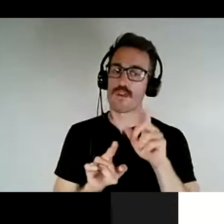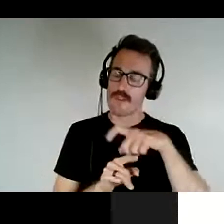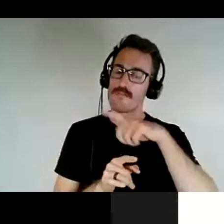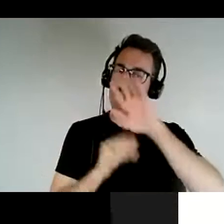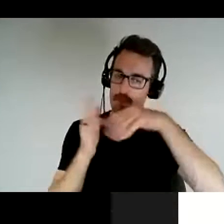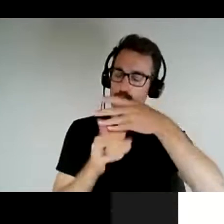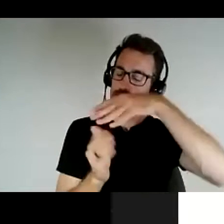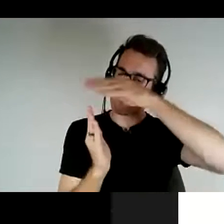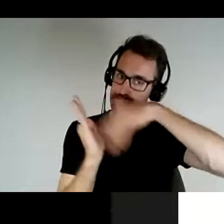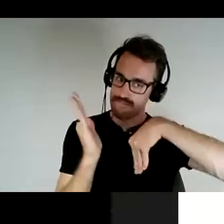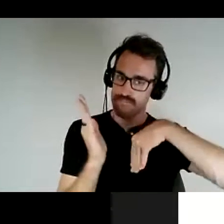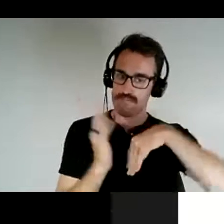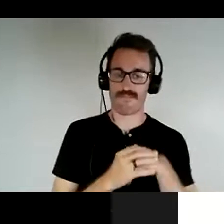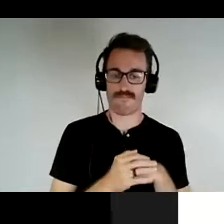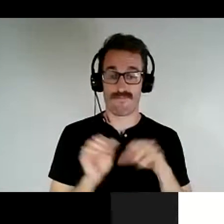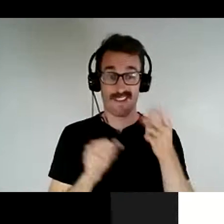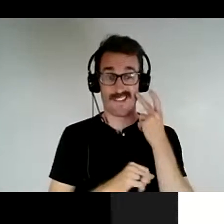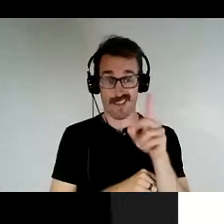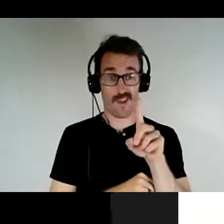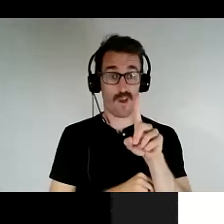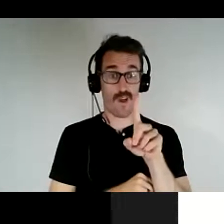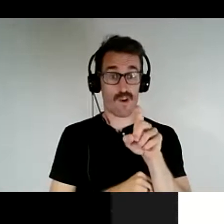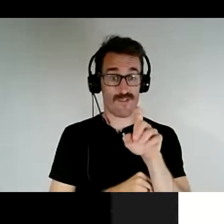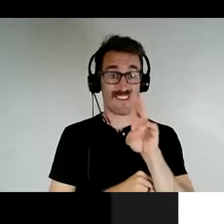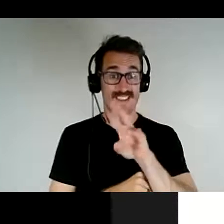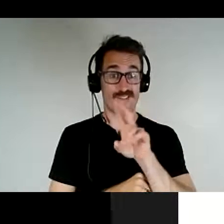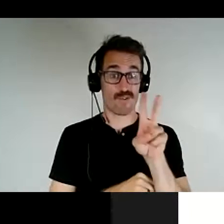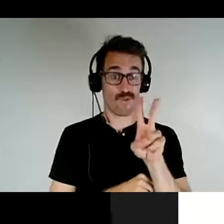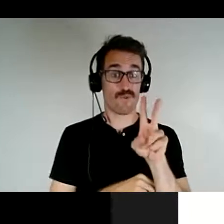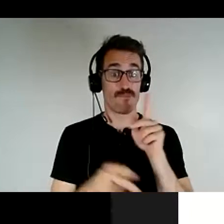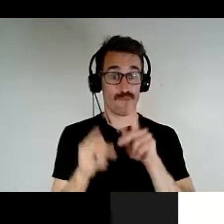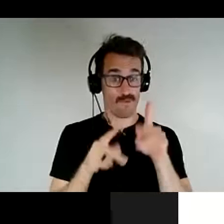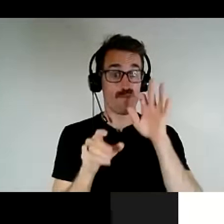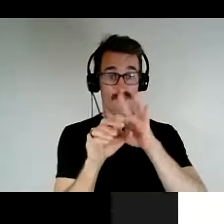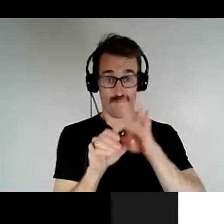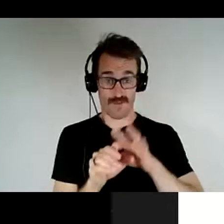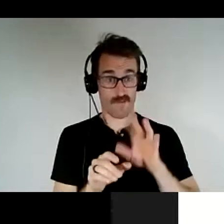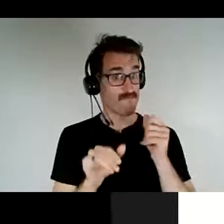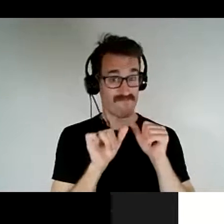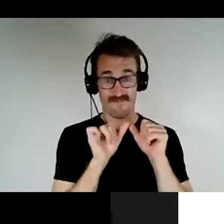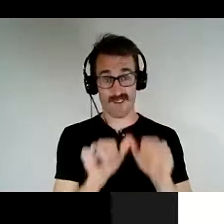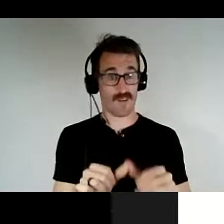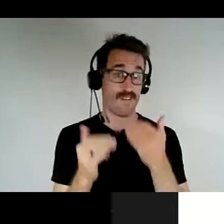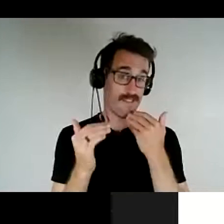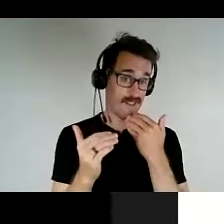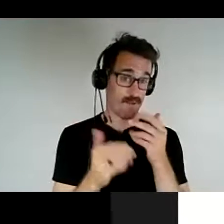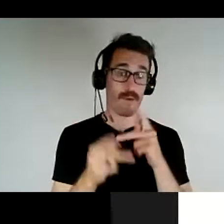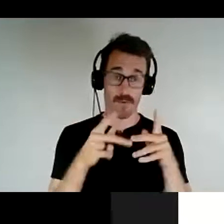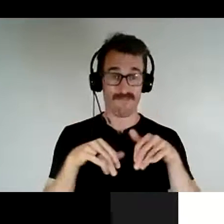Thank you, Olivier. And we see 172 out of 280 have voted. So keep going. People are still